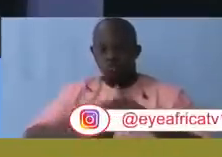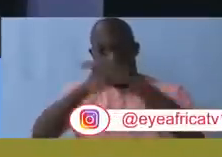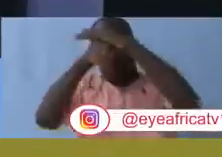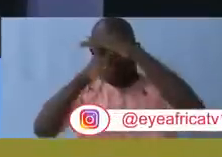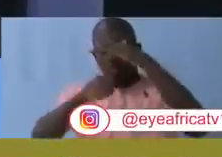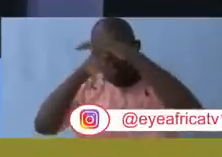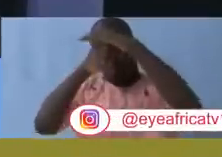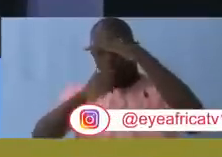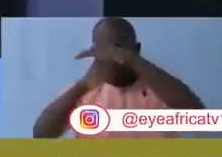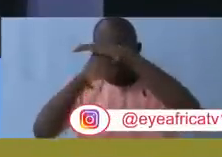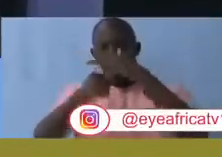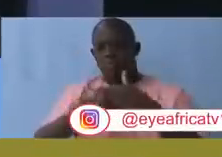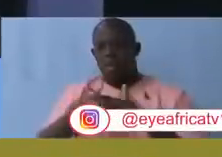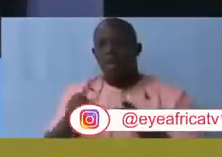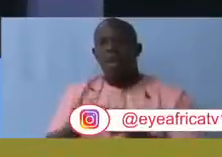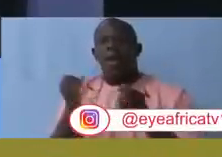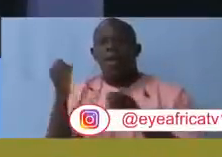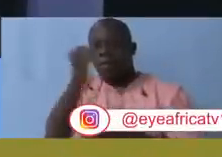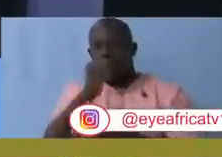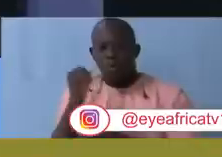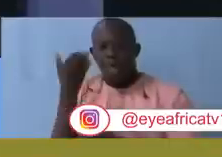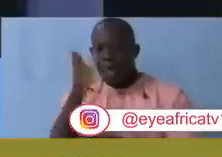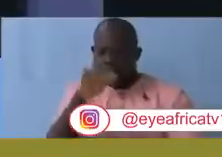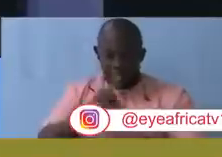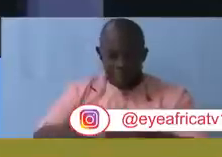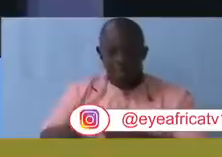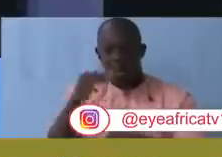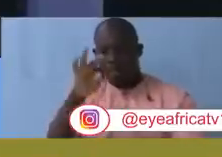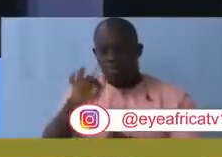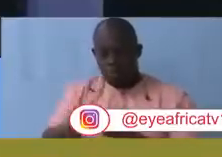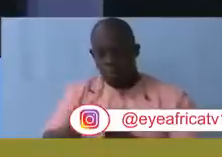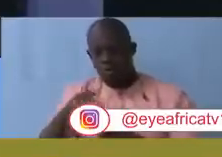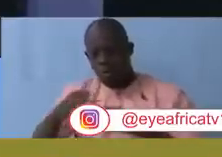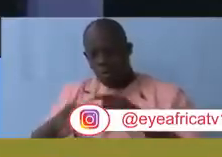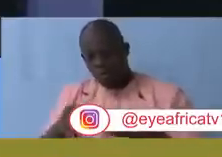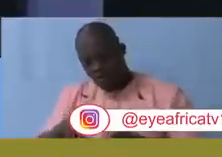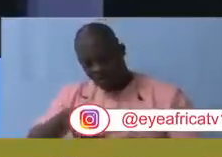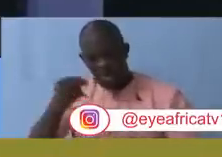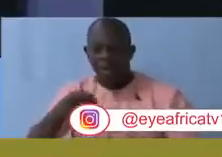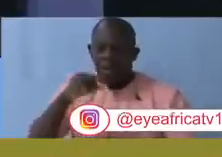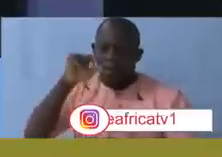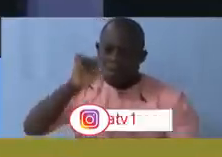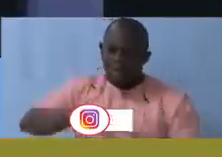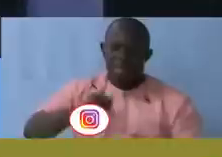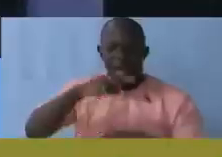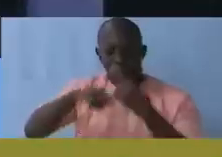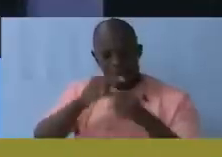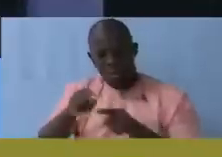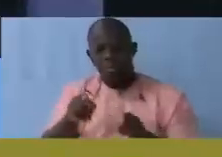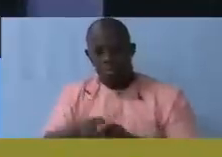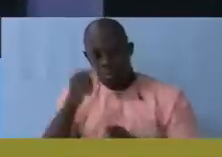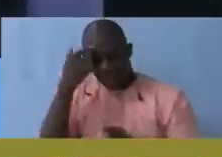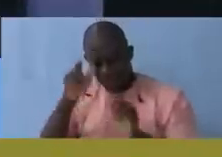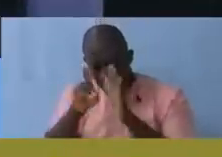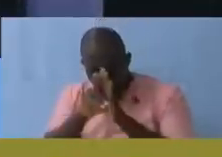me, because whenever I feel bad about it, we just isolate ourselves in a private